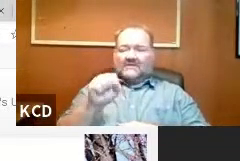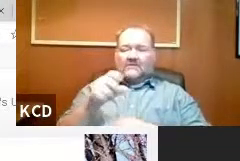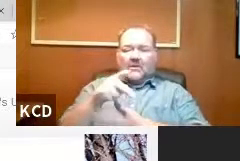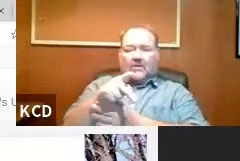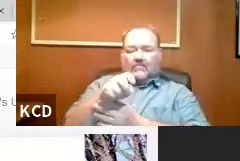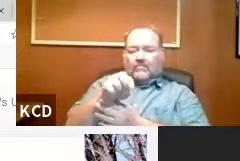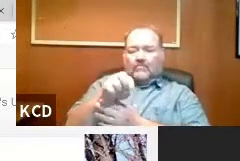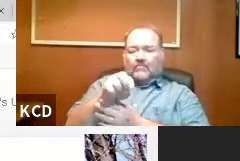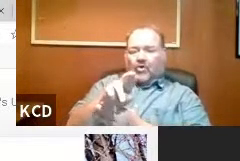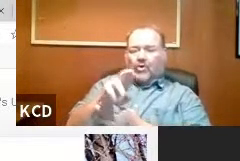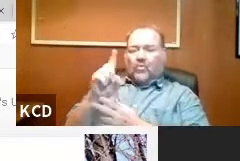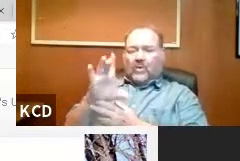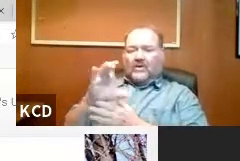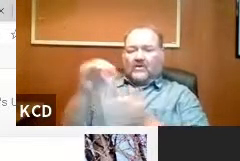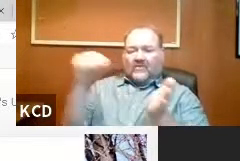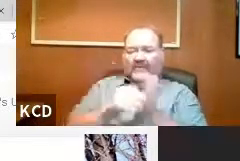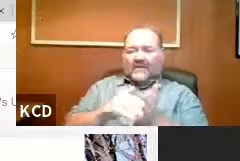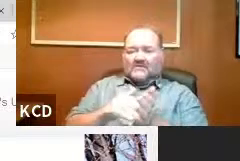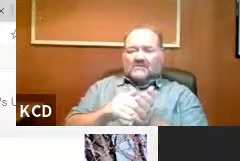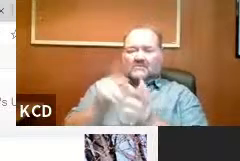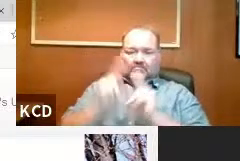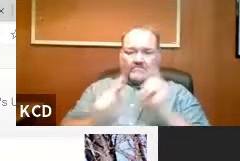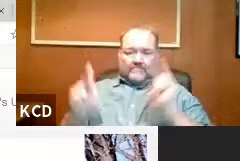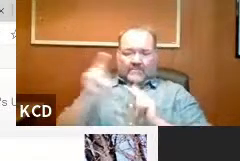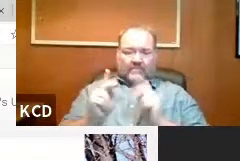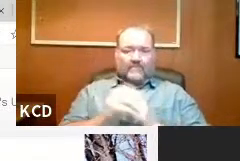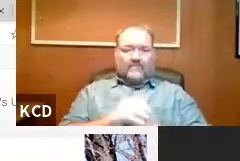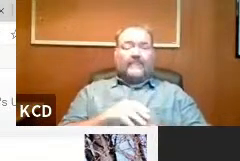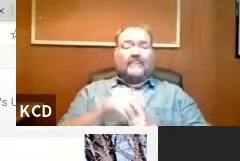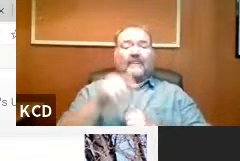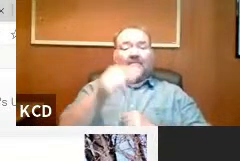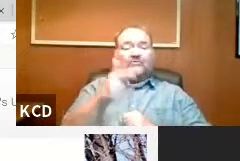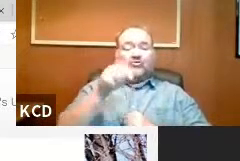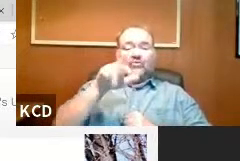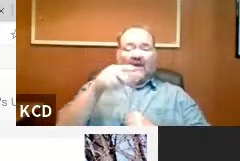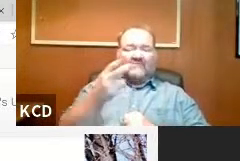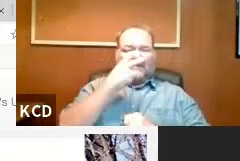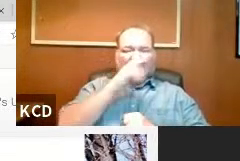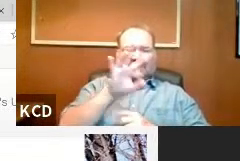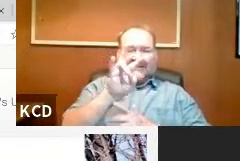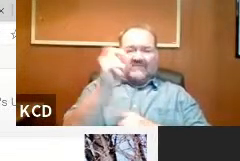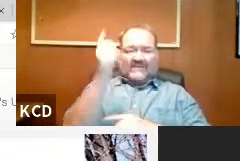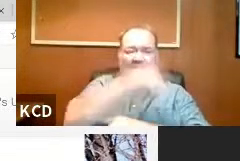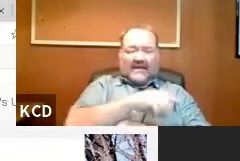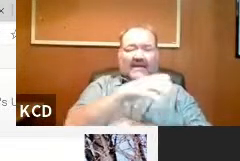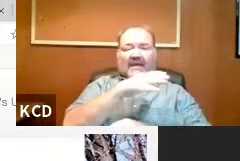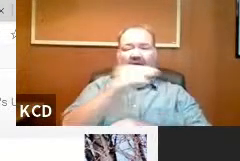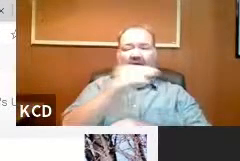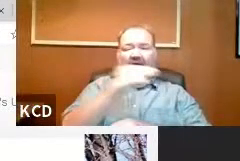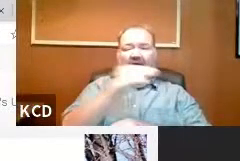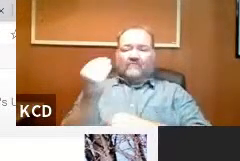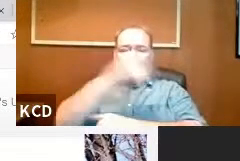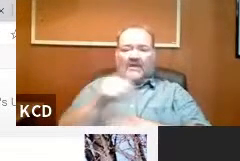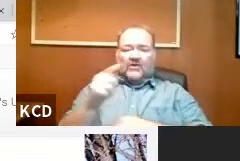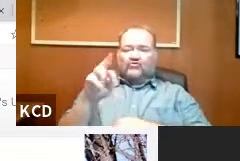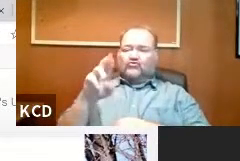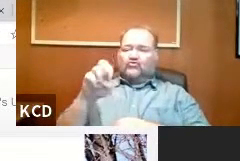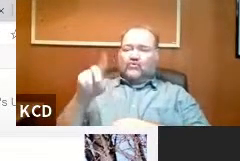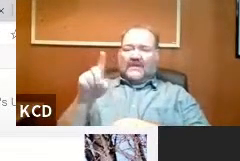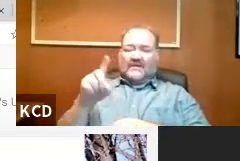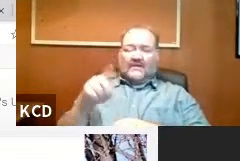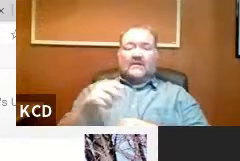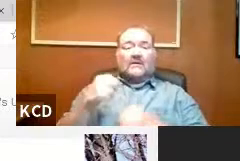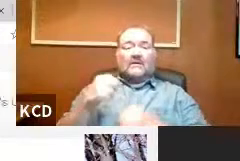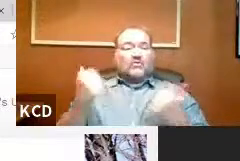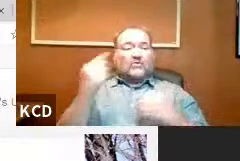100,000 population. On this graph, we'll show you the 7-day and the 14-day trend line. As of today, we are